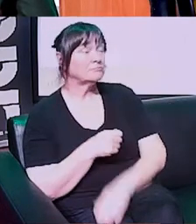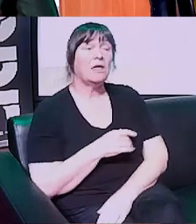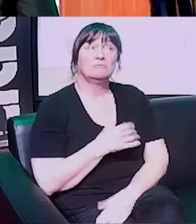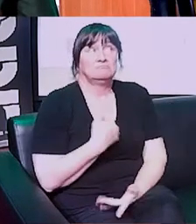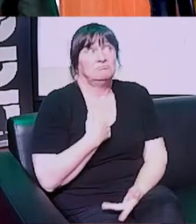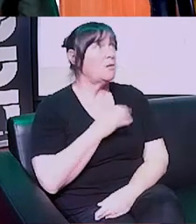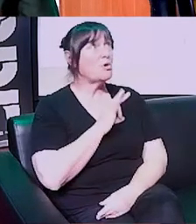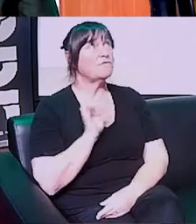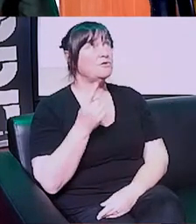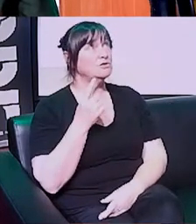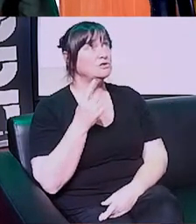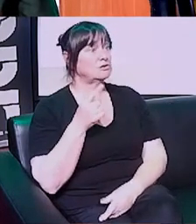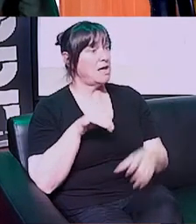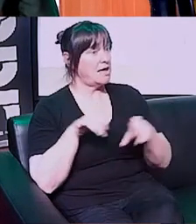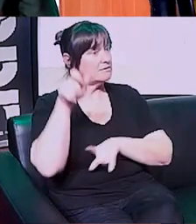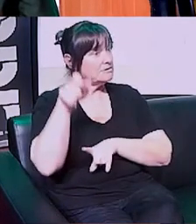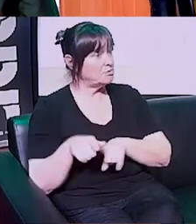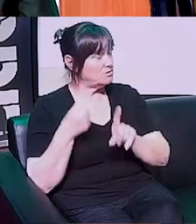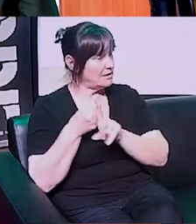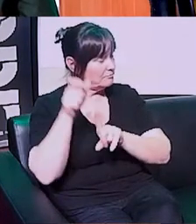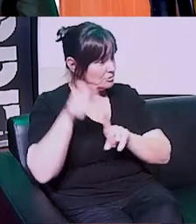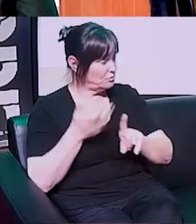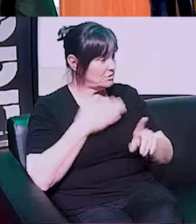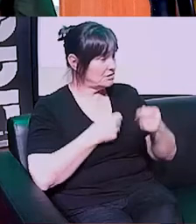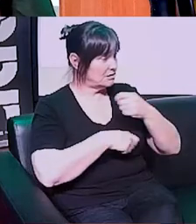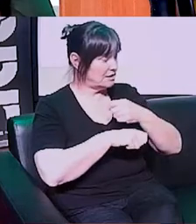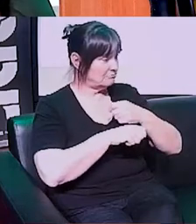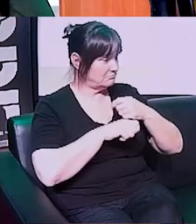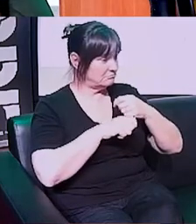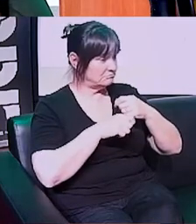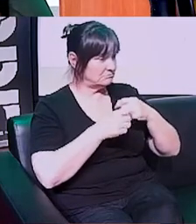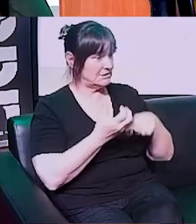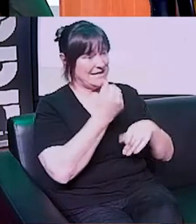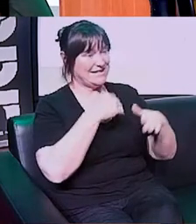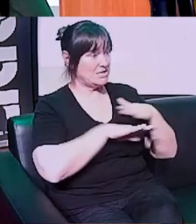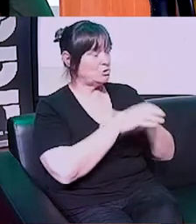to try to get into Parliament. We've had them in the Greens since back in the day.